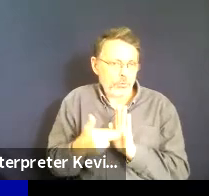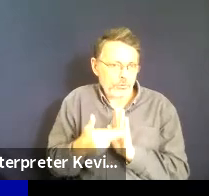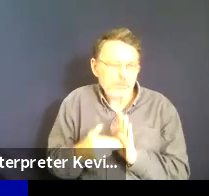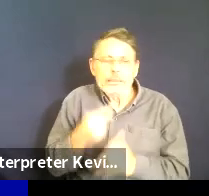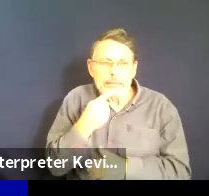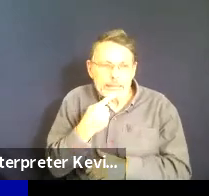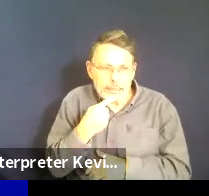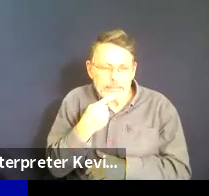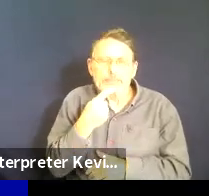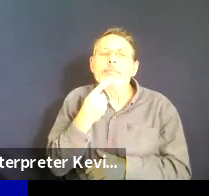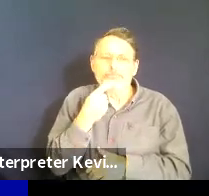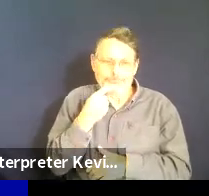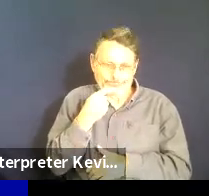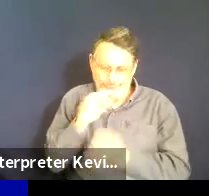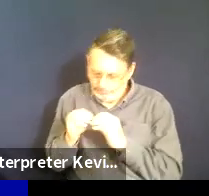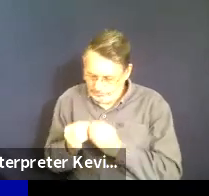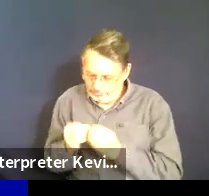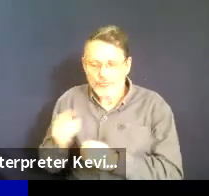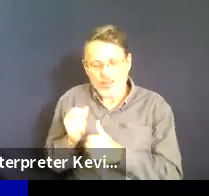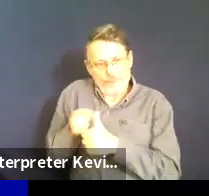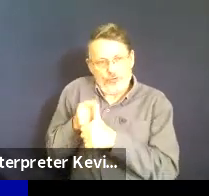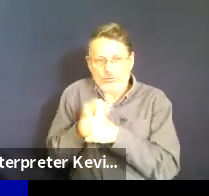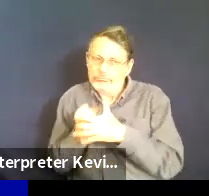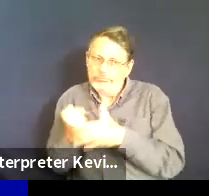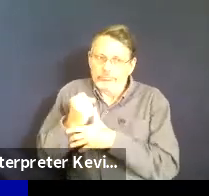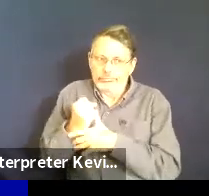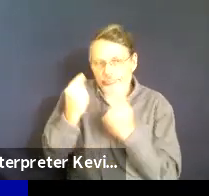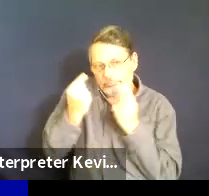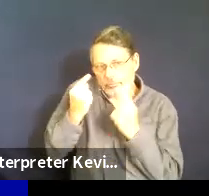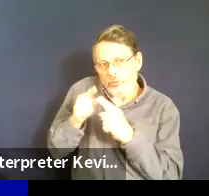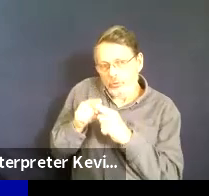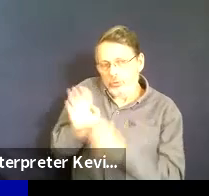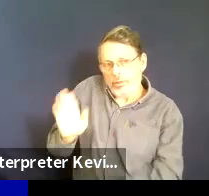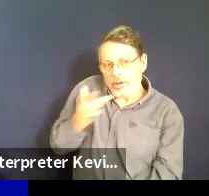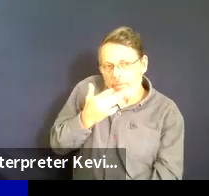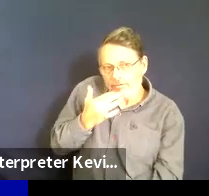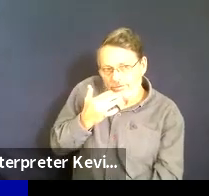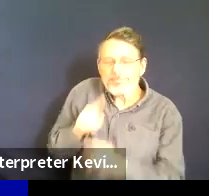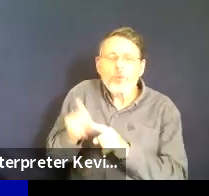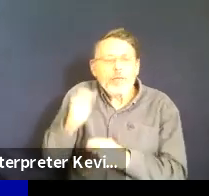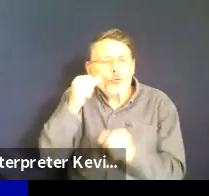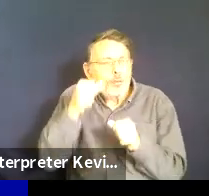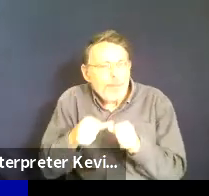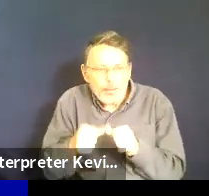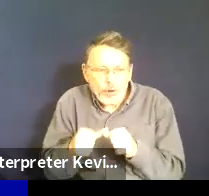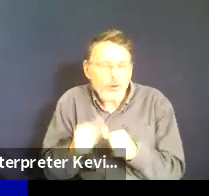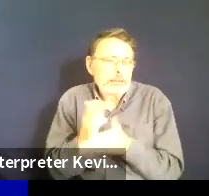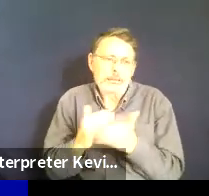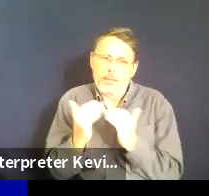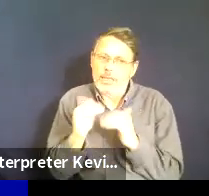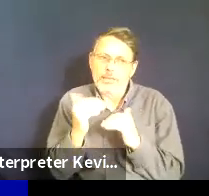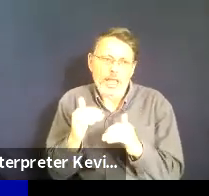that entities have to give primary consideration to those preferences, but we do have to keep in mind the limitations of